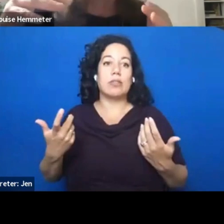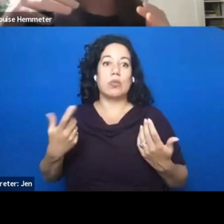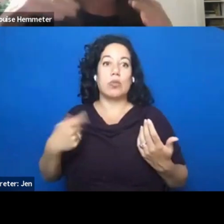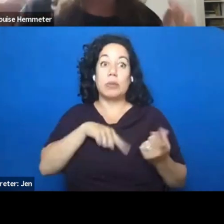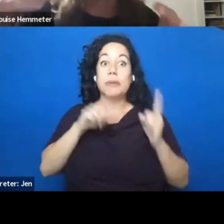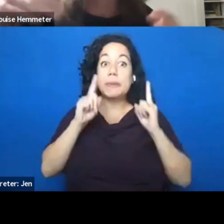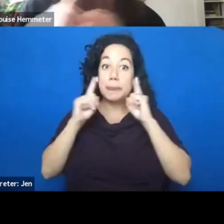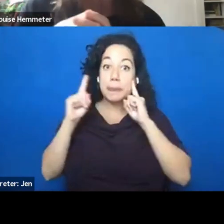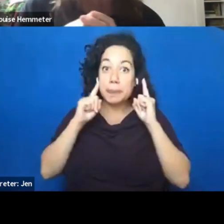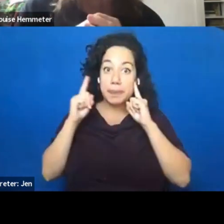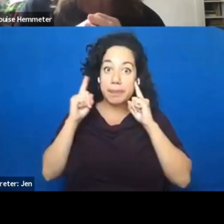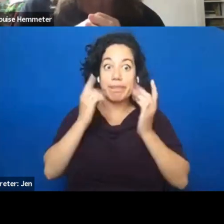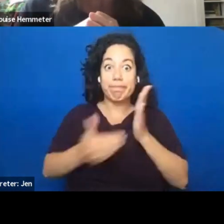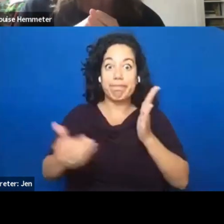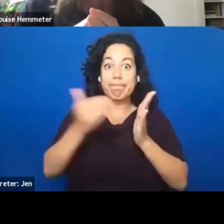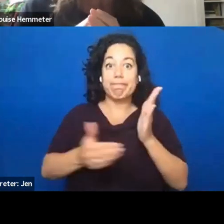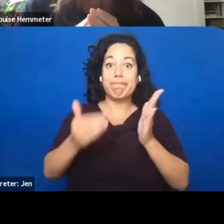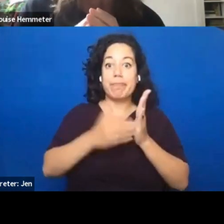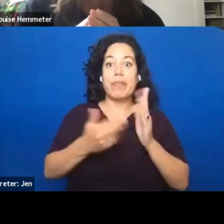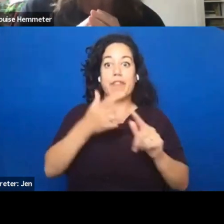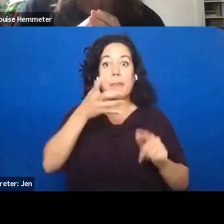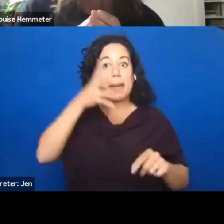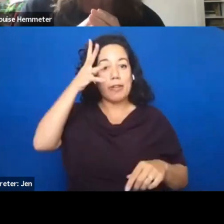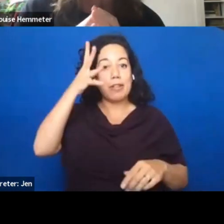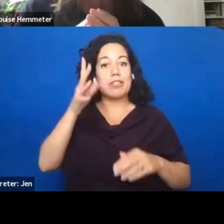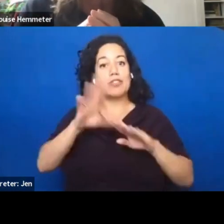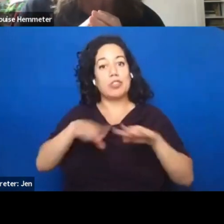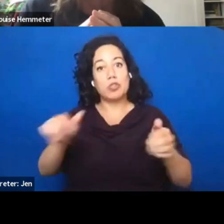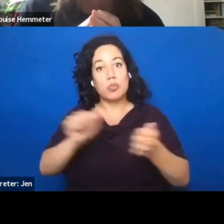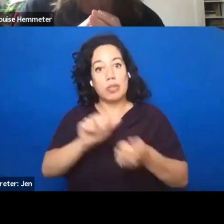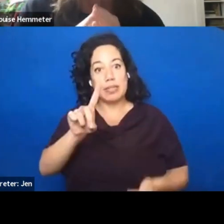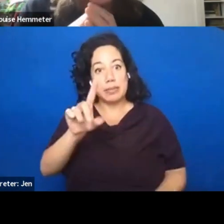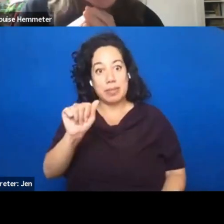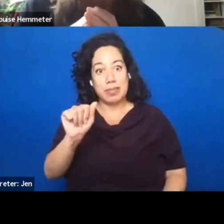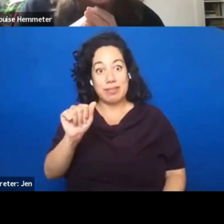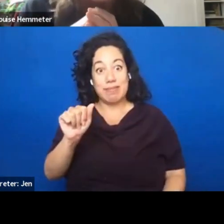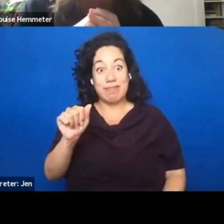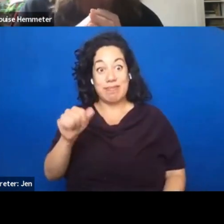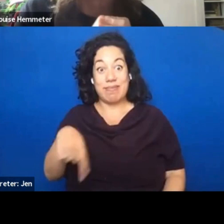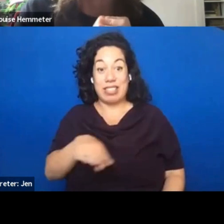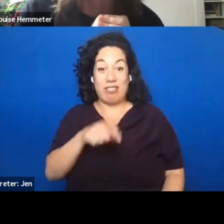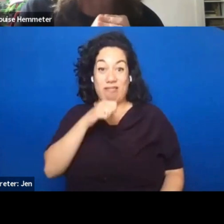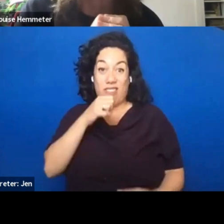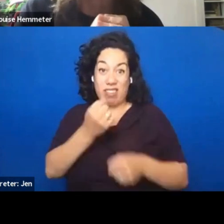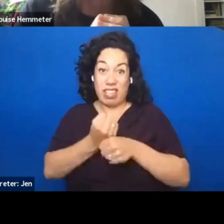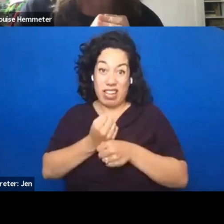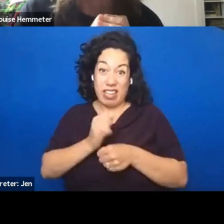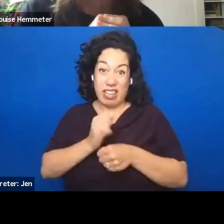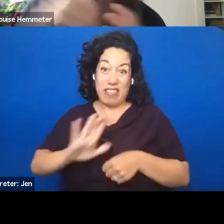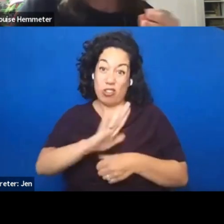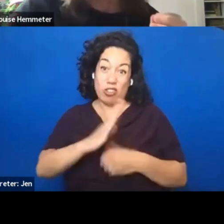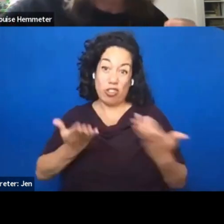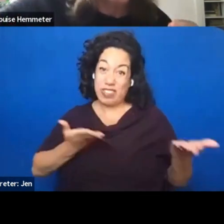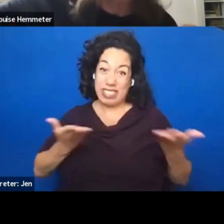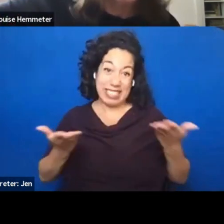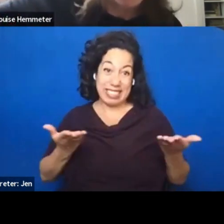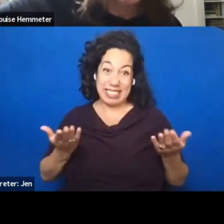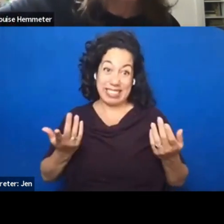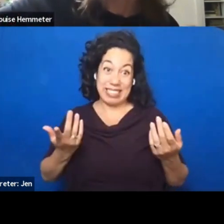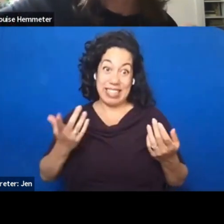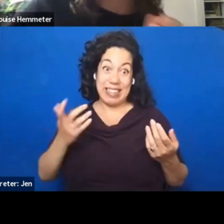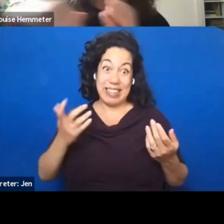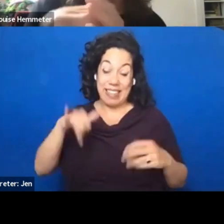heard over and over from parents of kids with disabilities is they're just not getting their services that are on